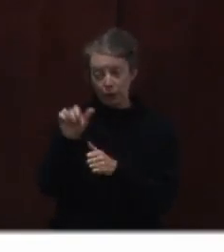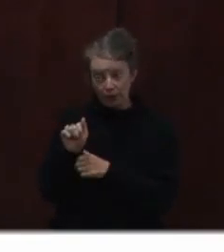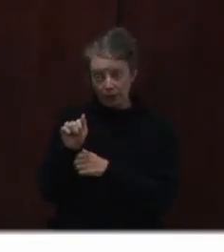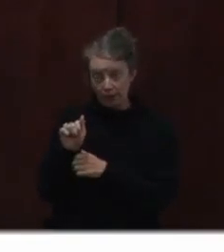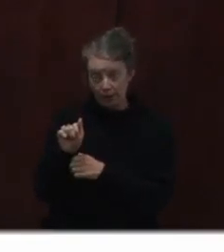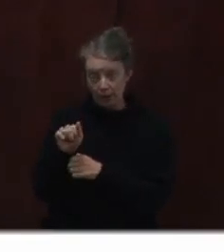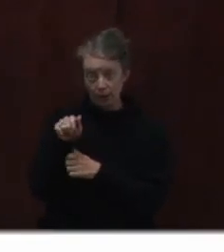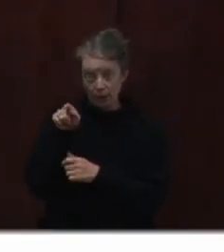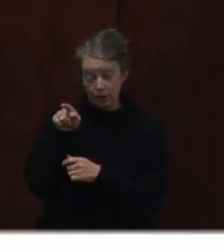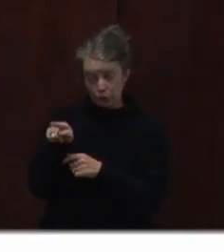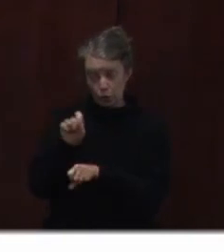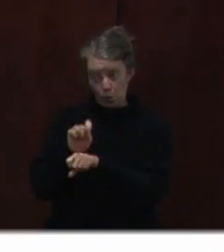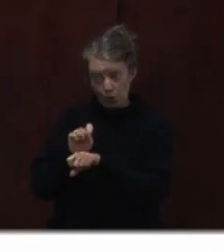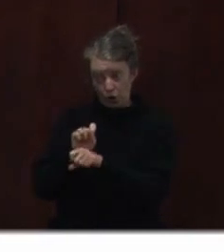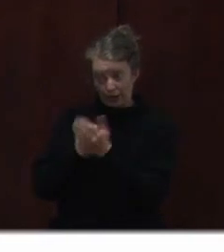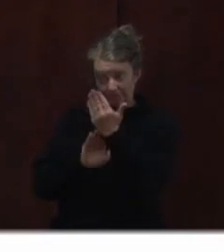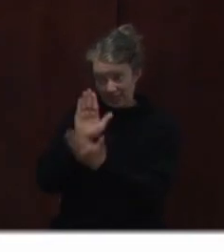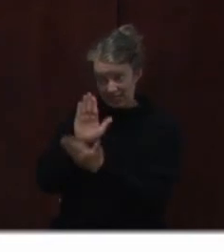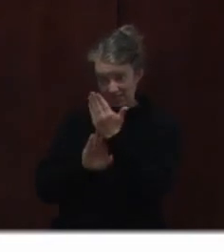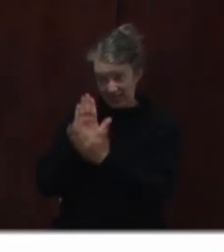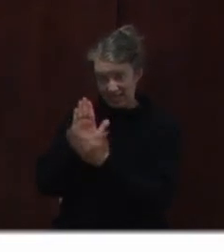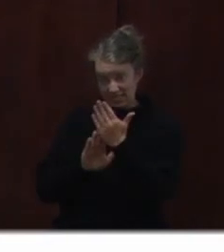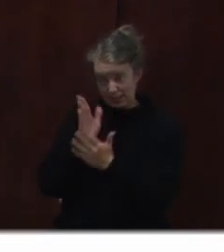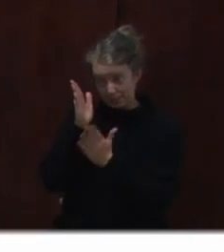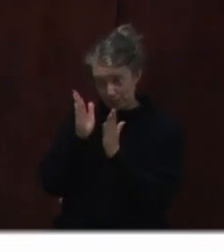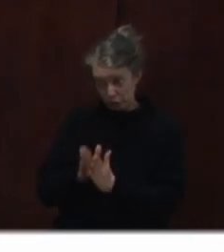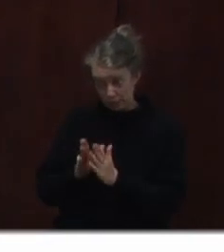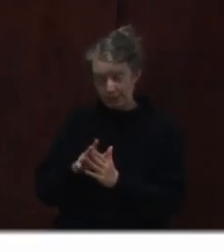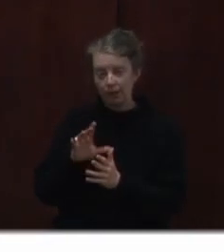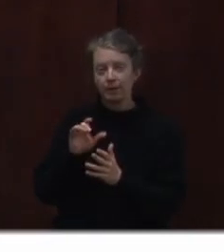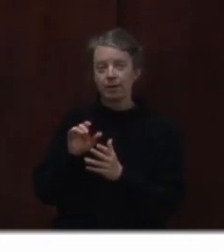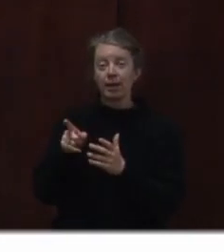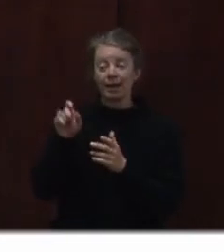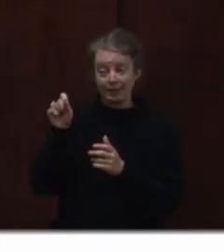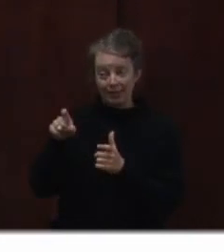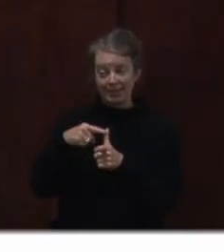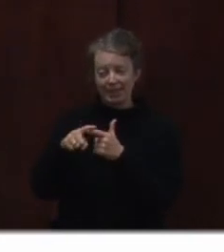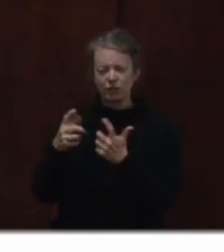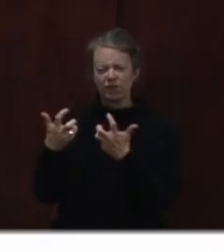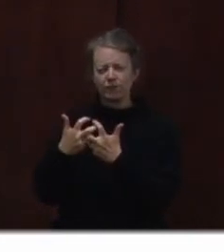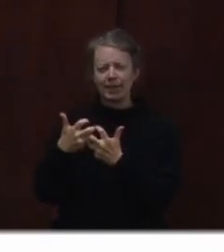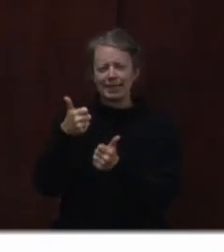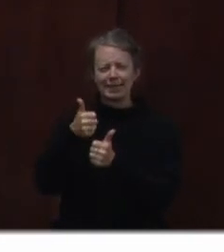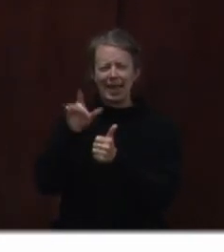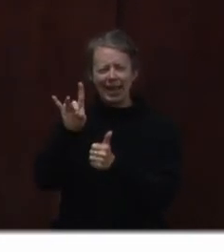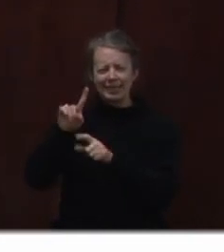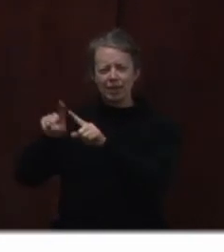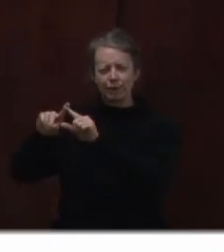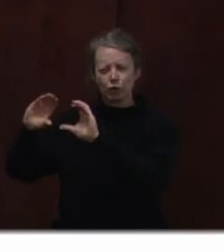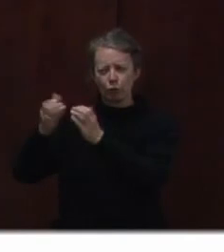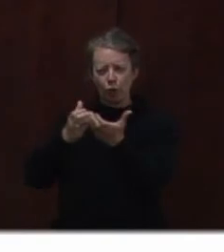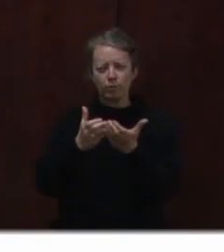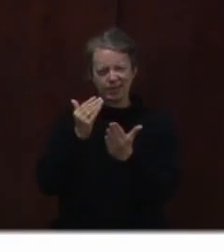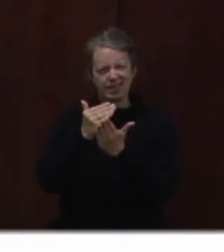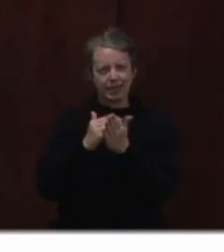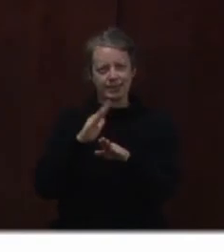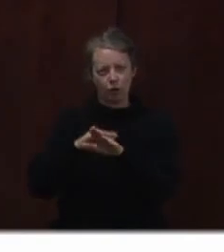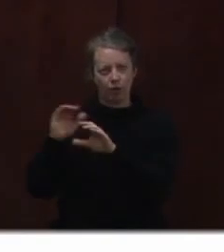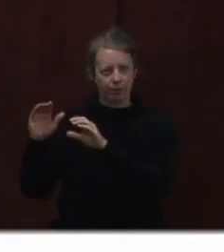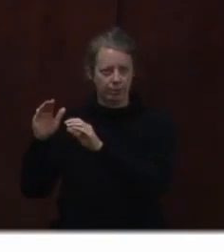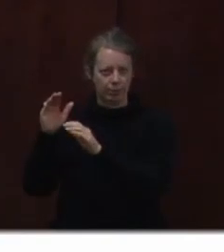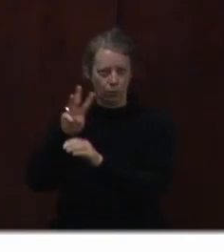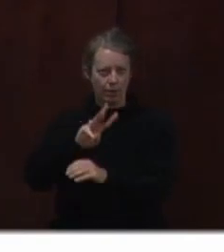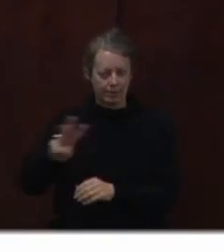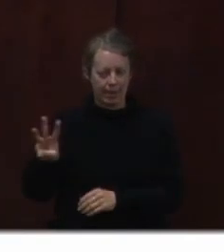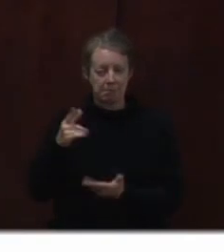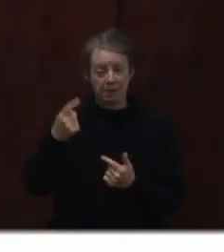you in person? And then, are you in one of these 8 sectors? And all of those 8 sectors are listed on that site too. You might think that you're one of those